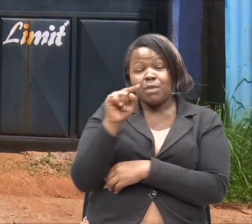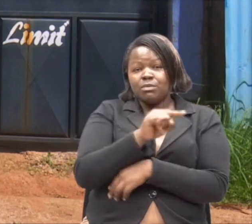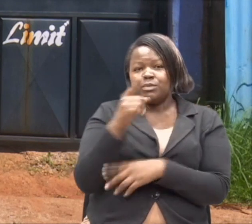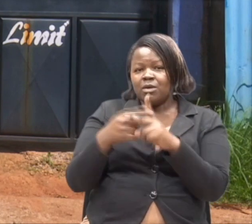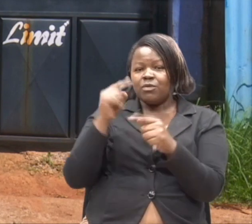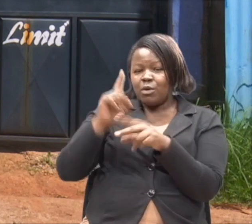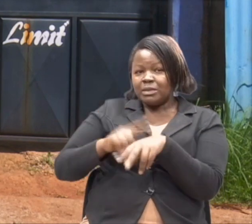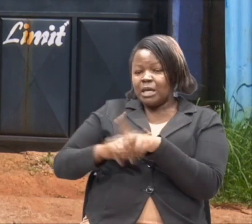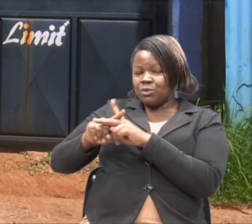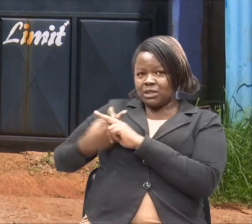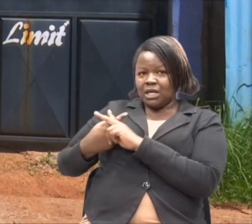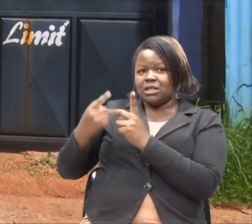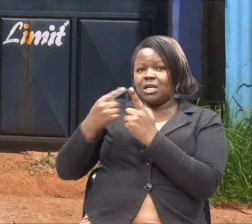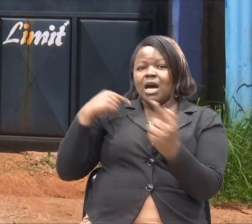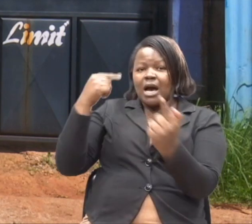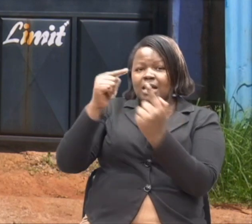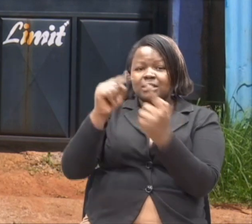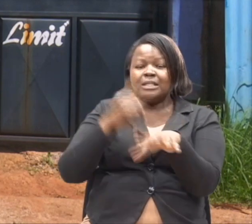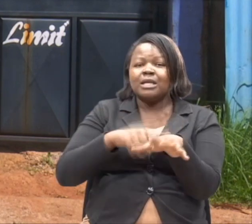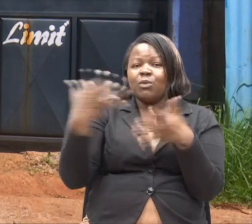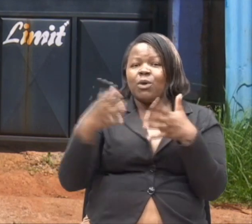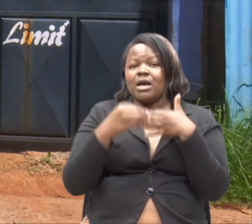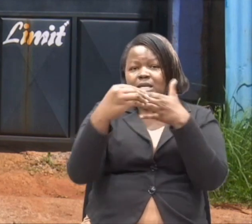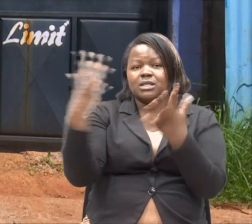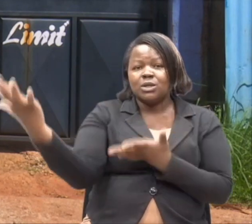from his start to where he leads. Welcome.